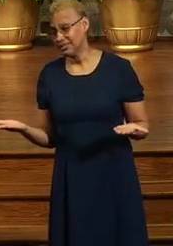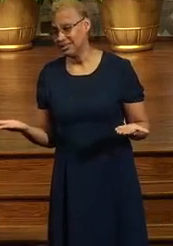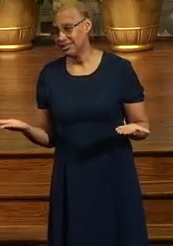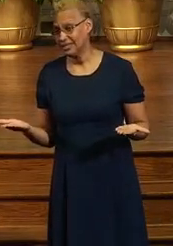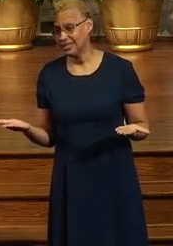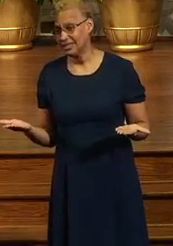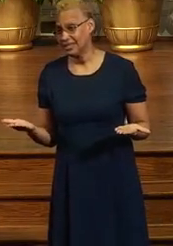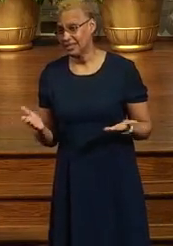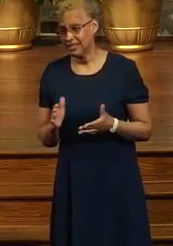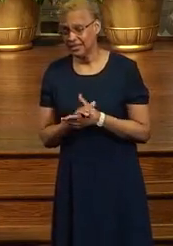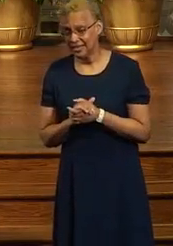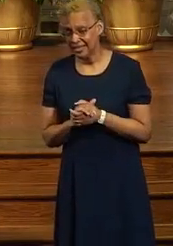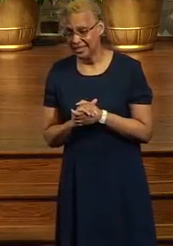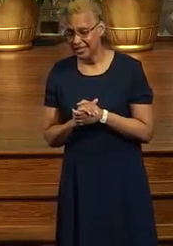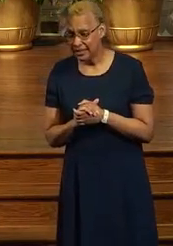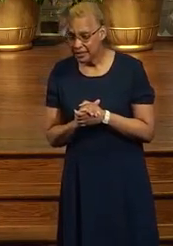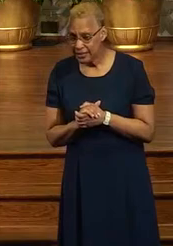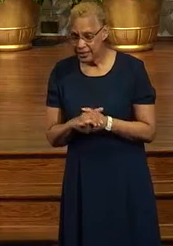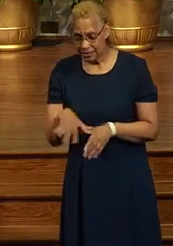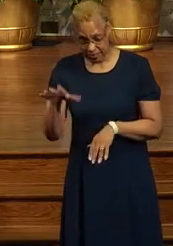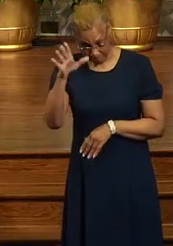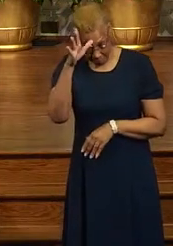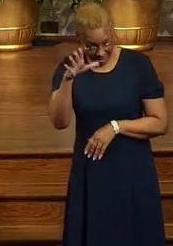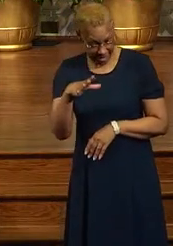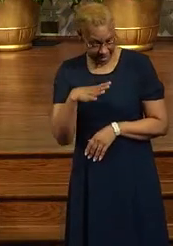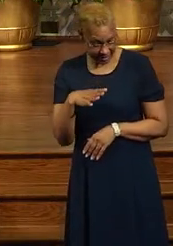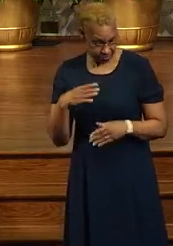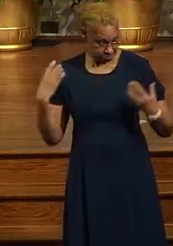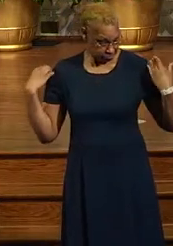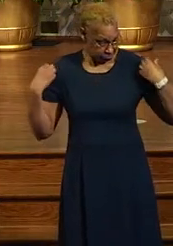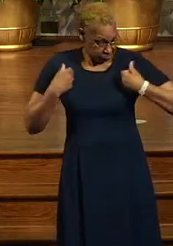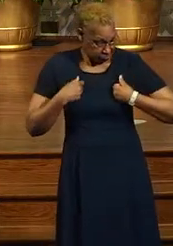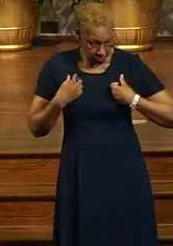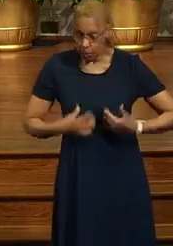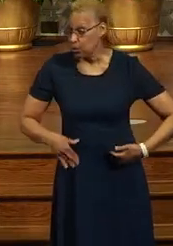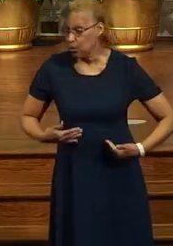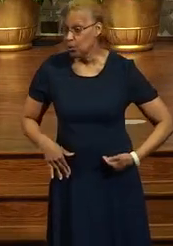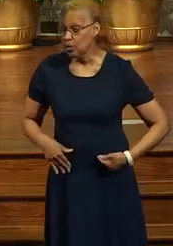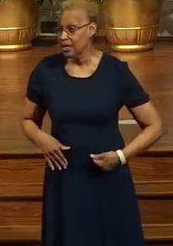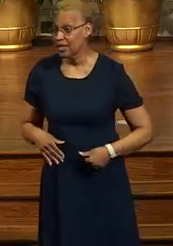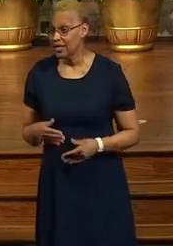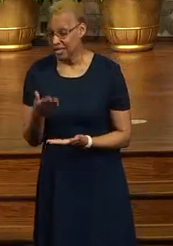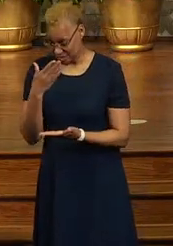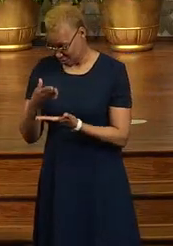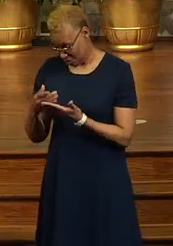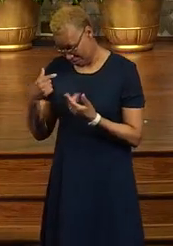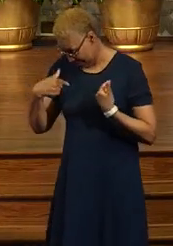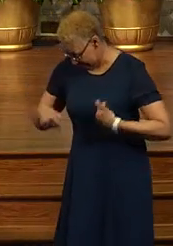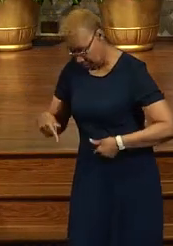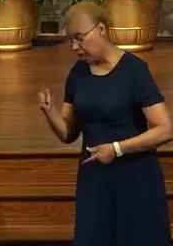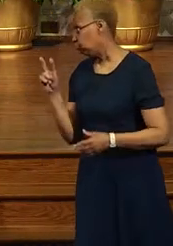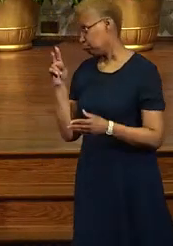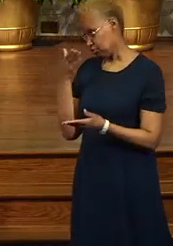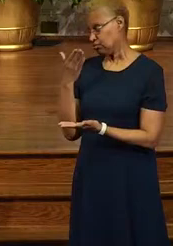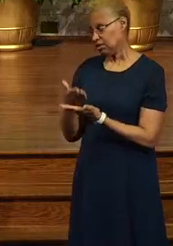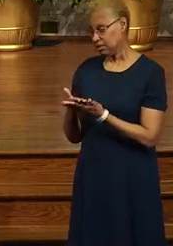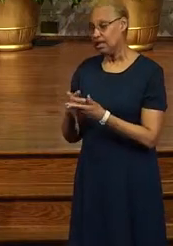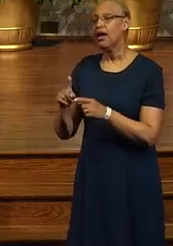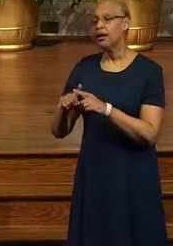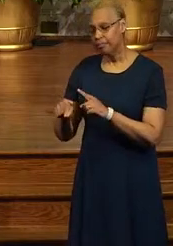while the men may be adorned in their suits, as good as I look, I'm damaged also. Come on, let me say